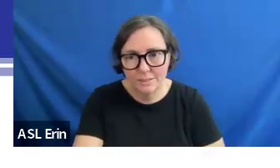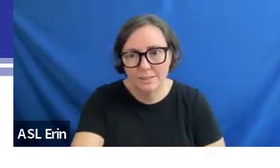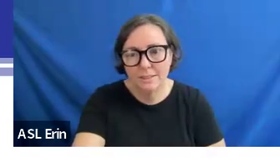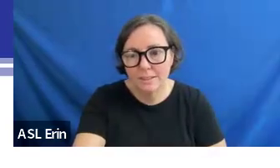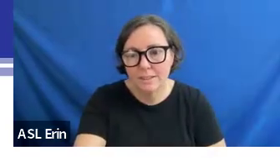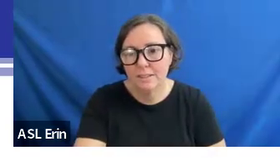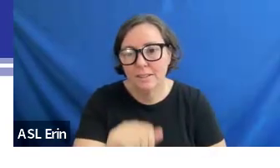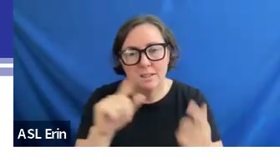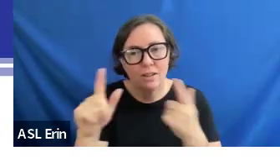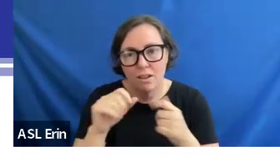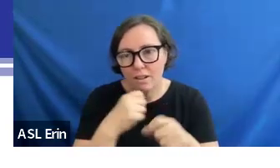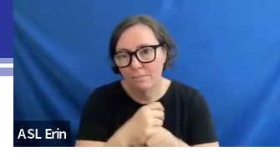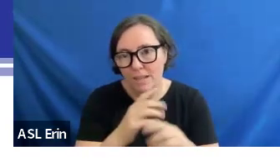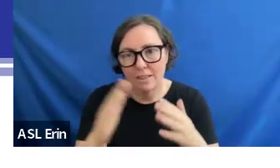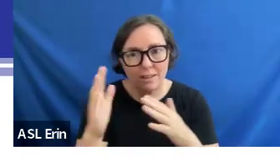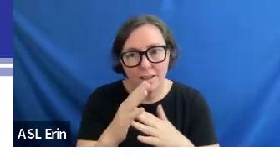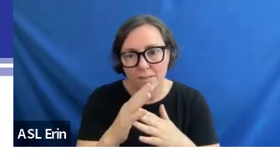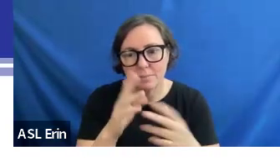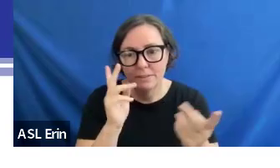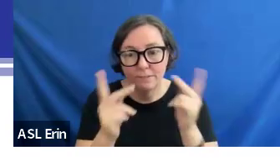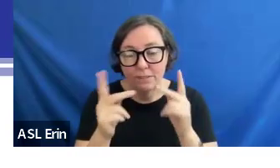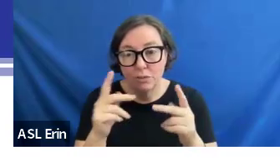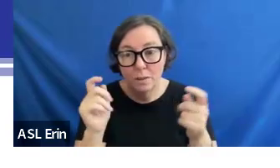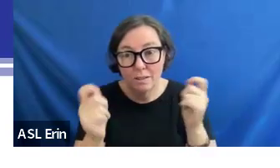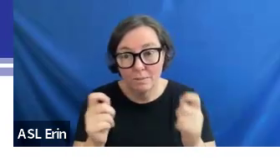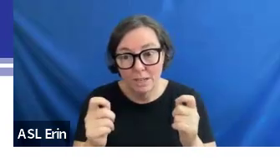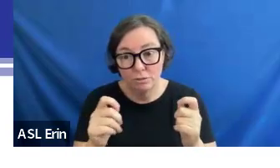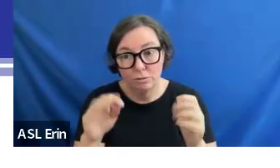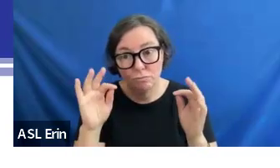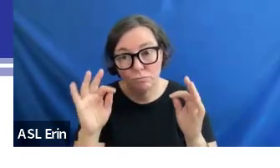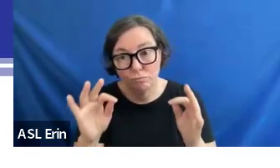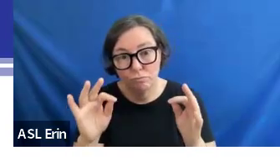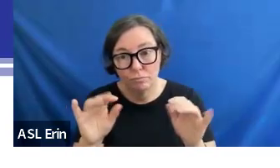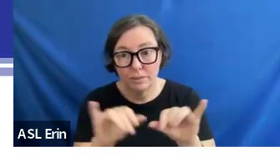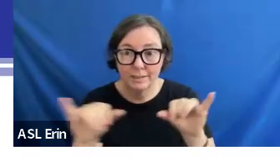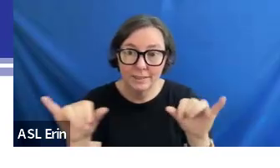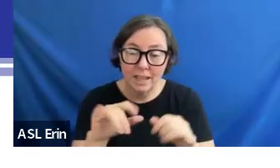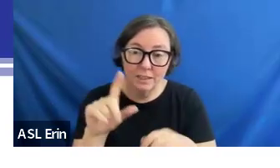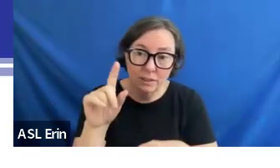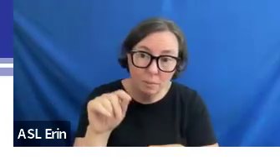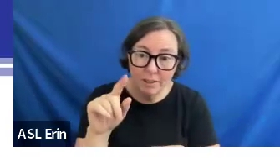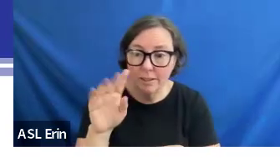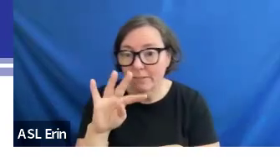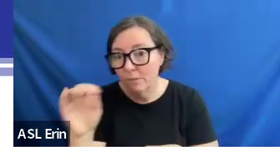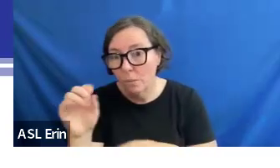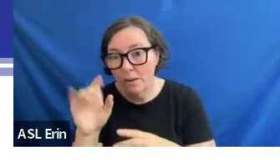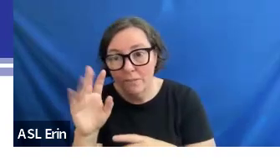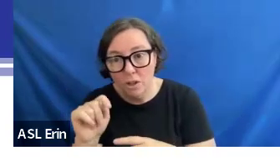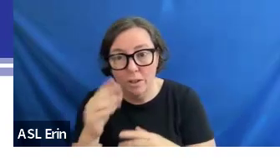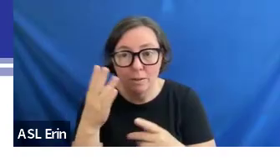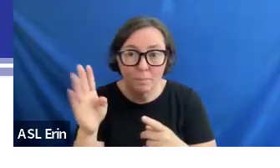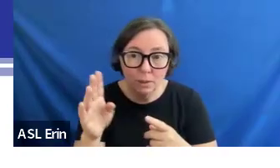we can all make the top here where it says visual accommodations, size 20, 40 font, blue,